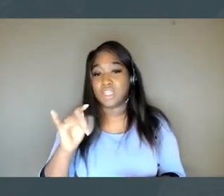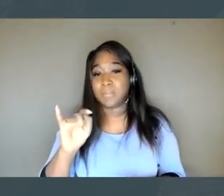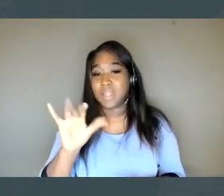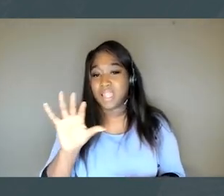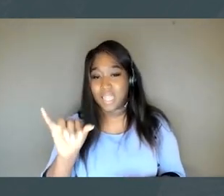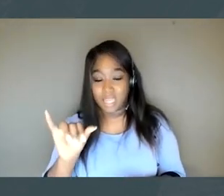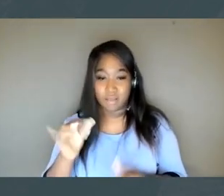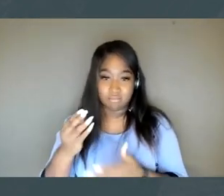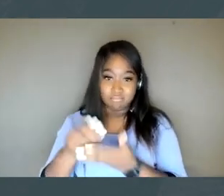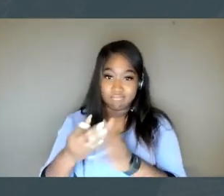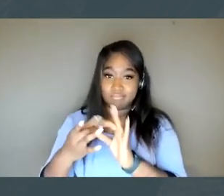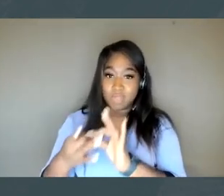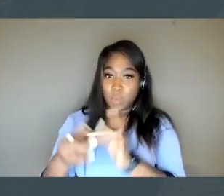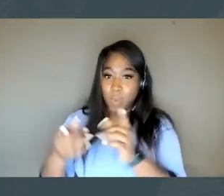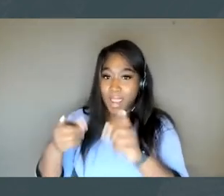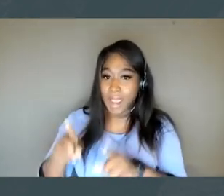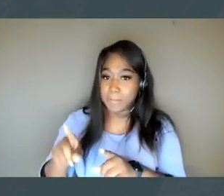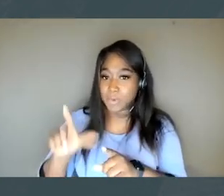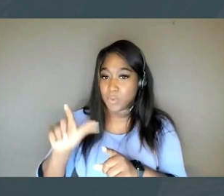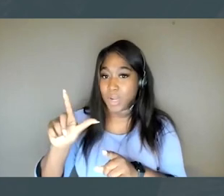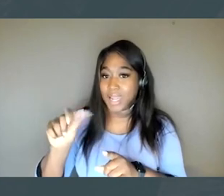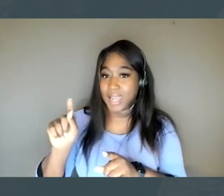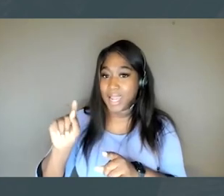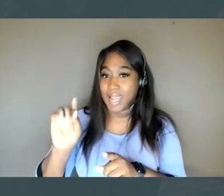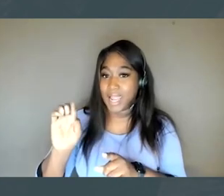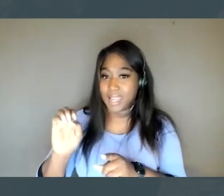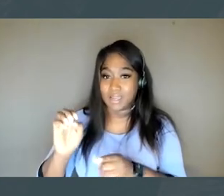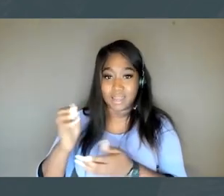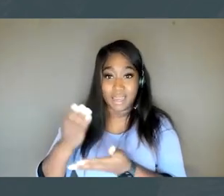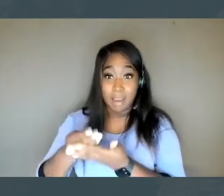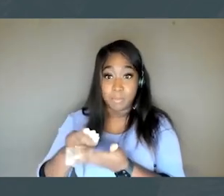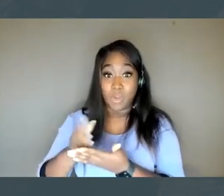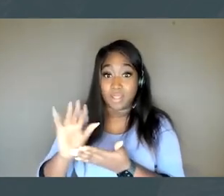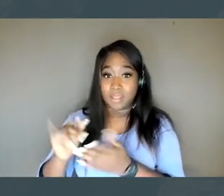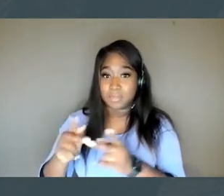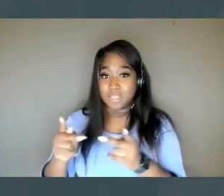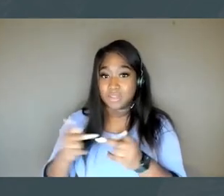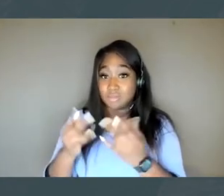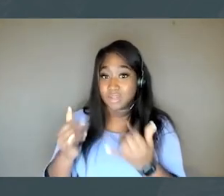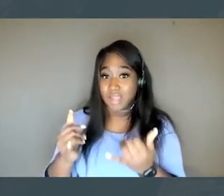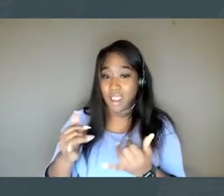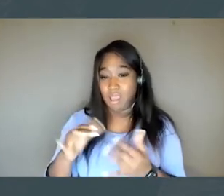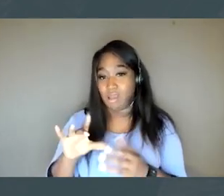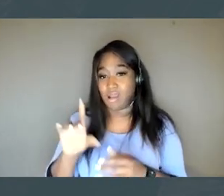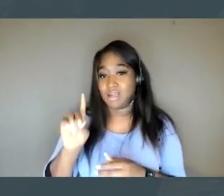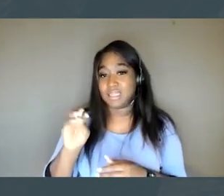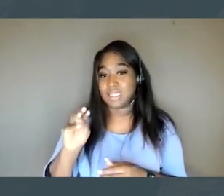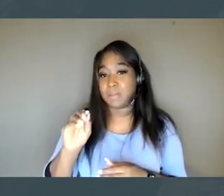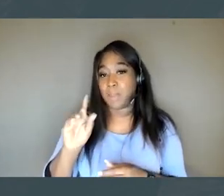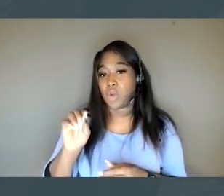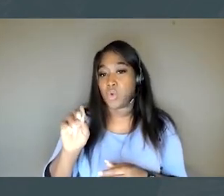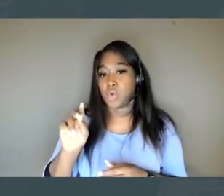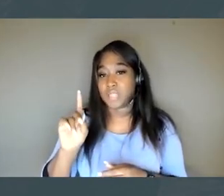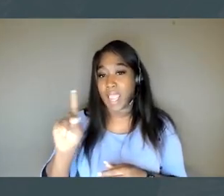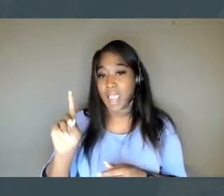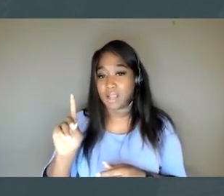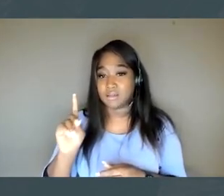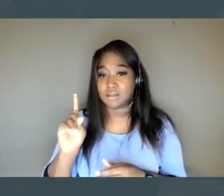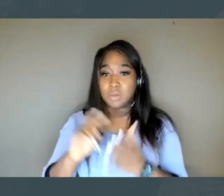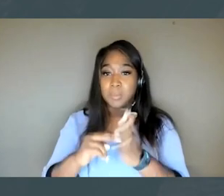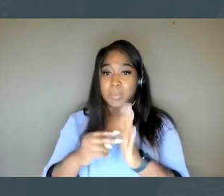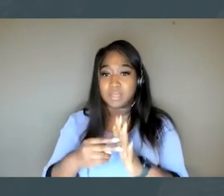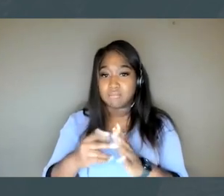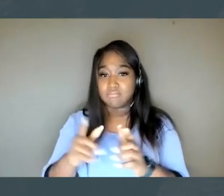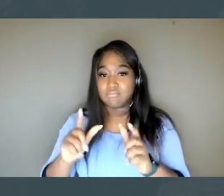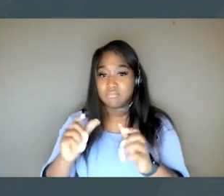that that position is being democratized. Yeah. So larger people are being, you know, blackened by these processes